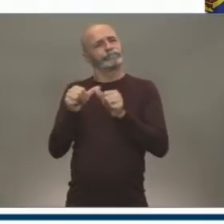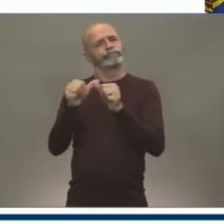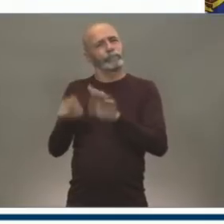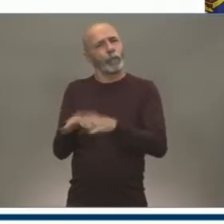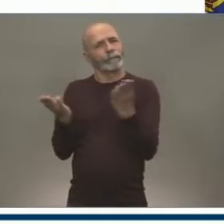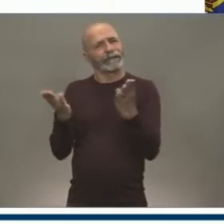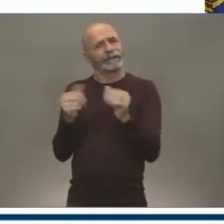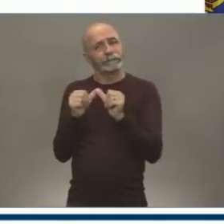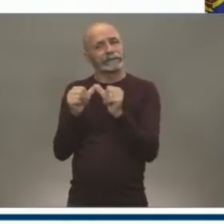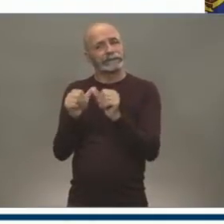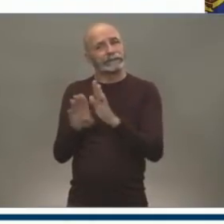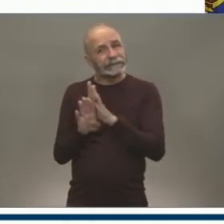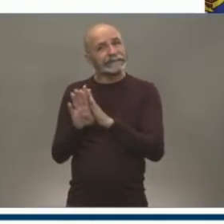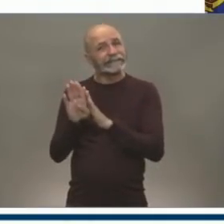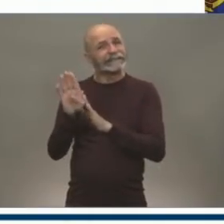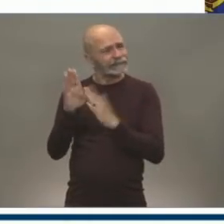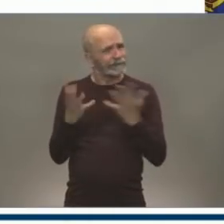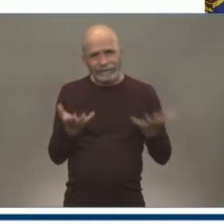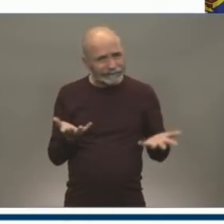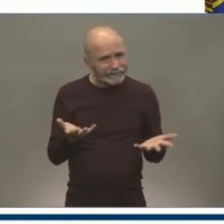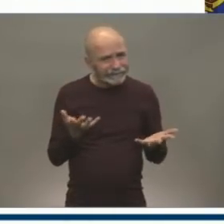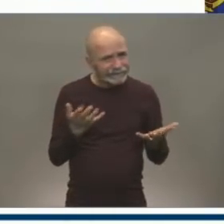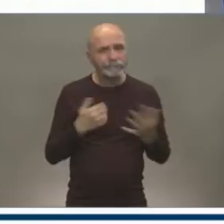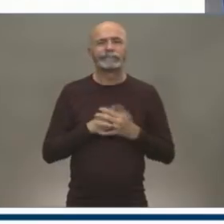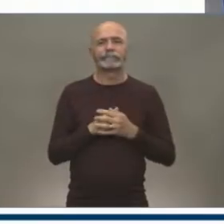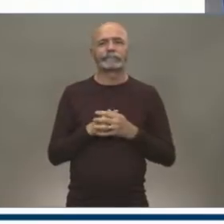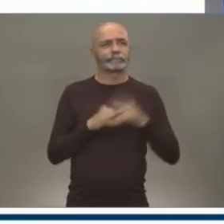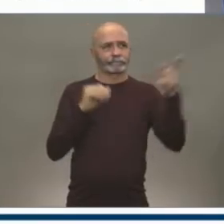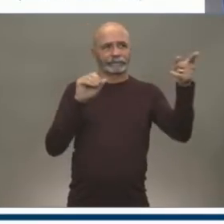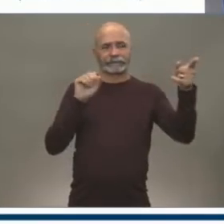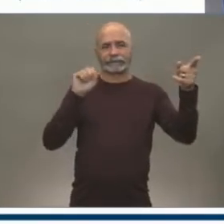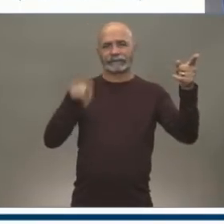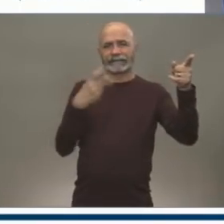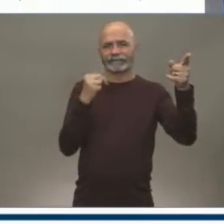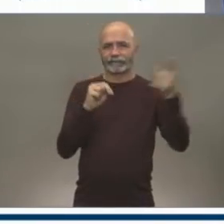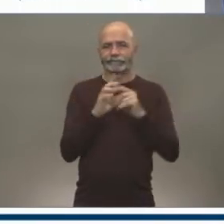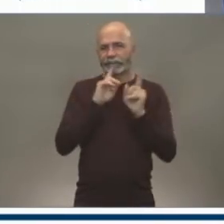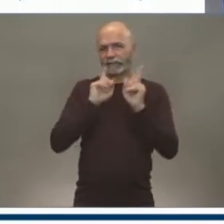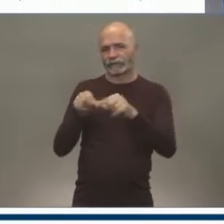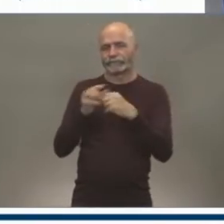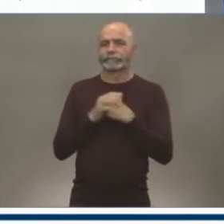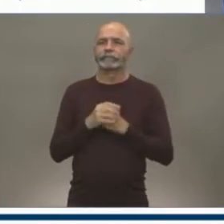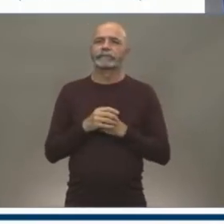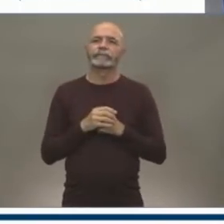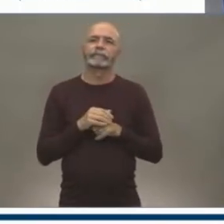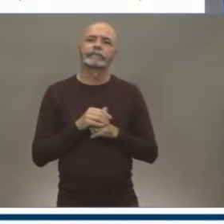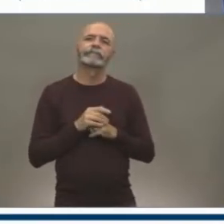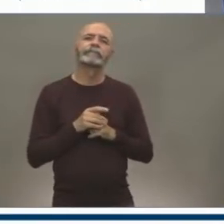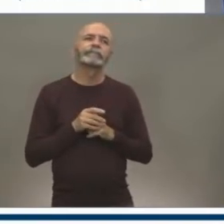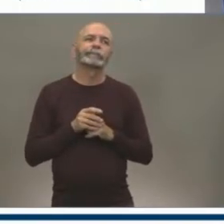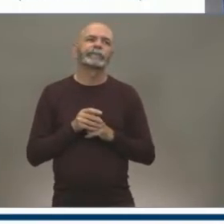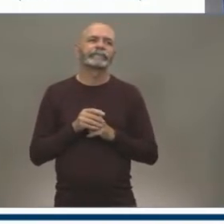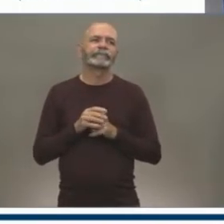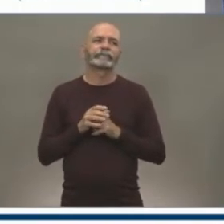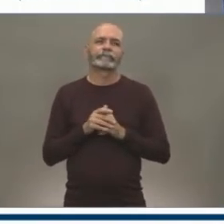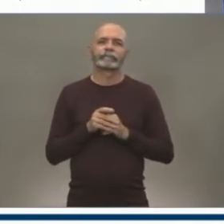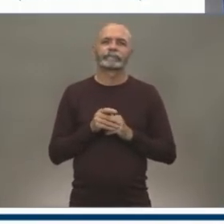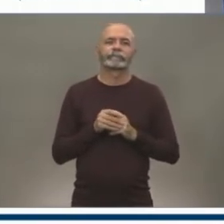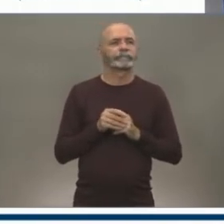this $5,000 grant program. So one of the things in the first step here, the minister announced along